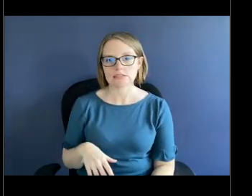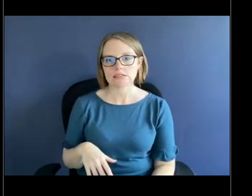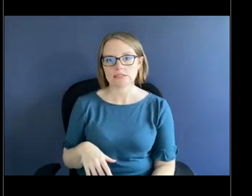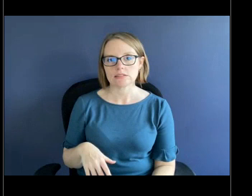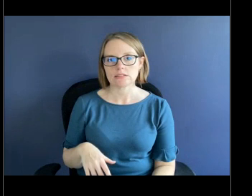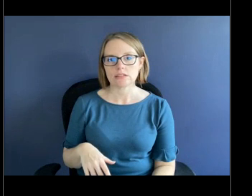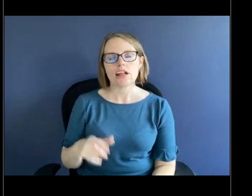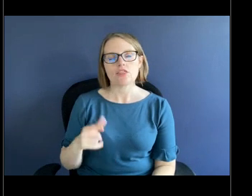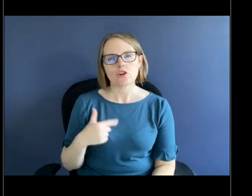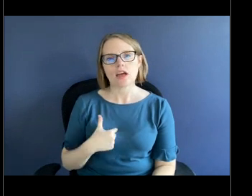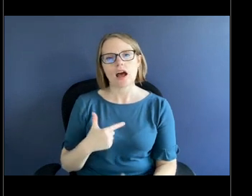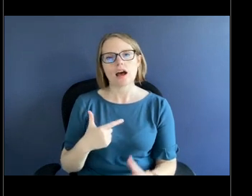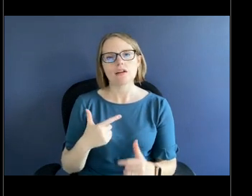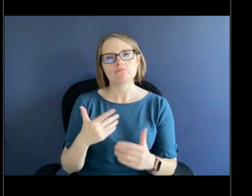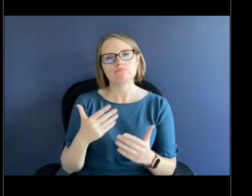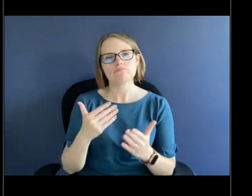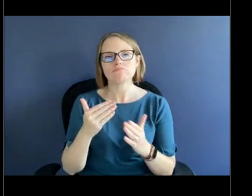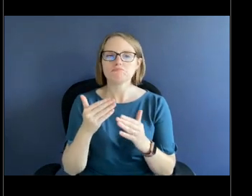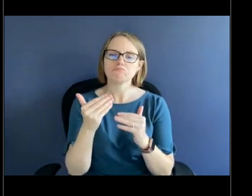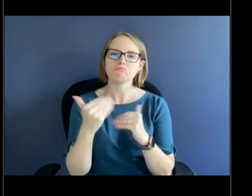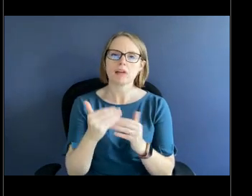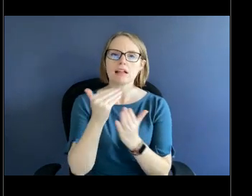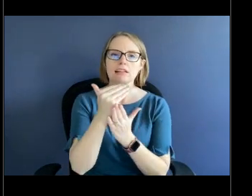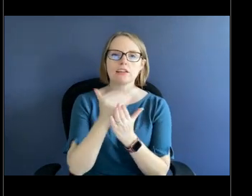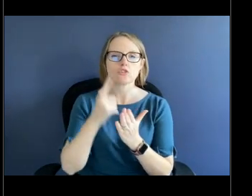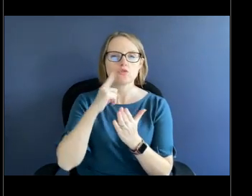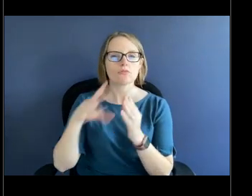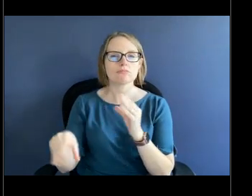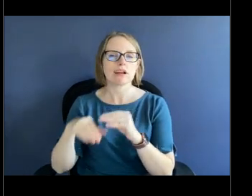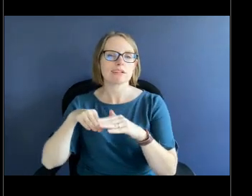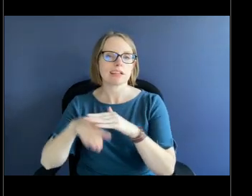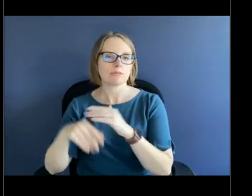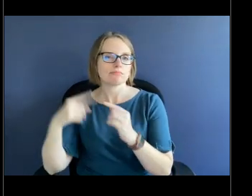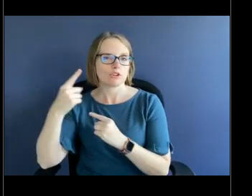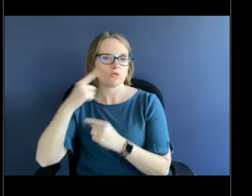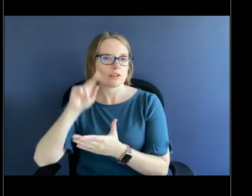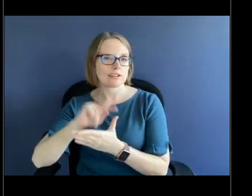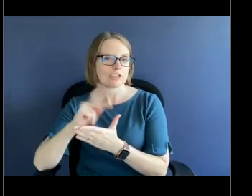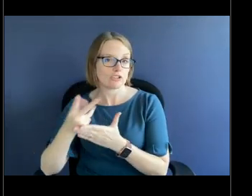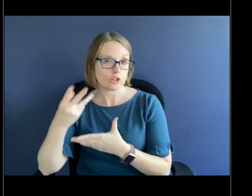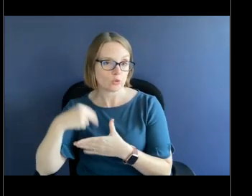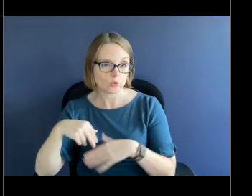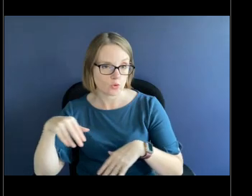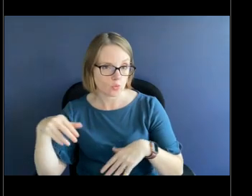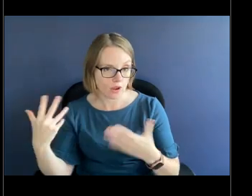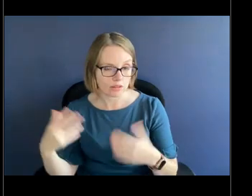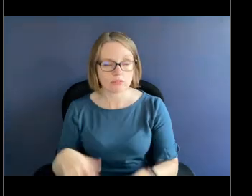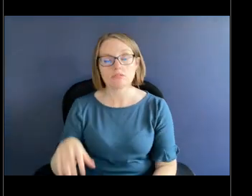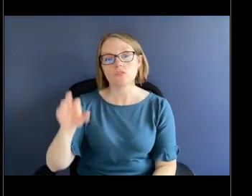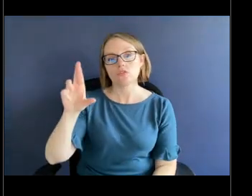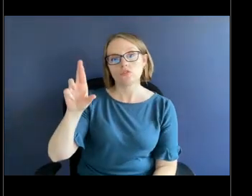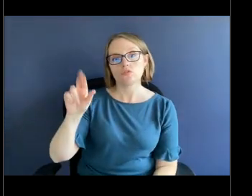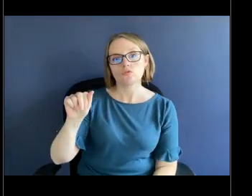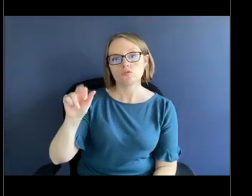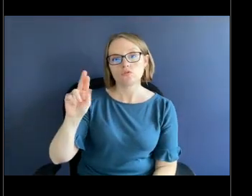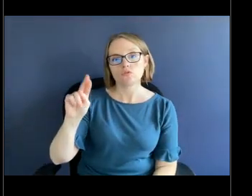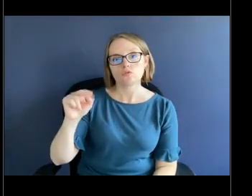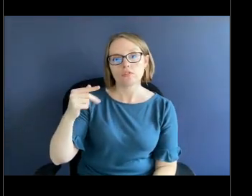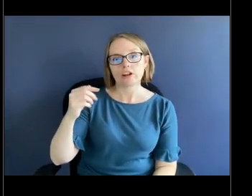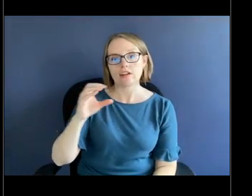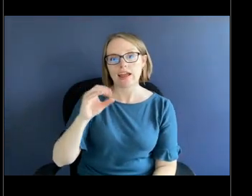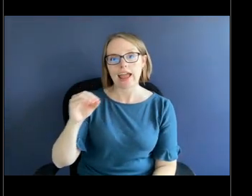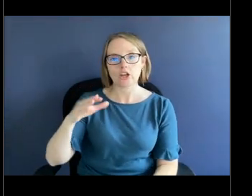additional accessibility considerations for kitchens includes ranges and cooktops with